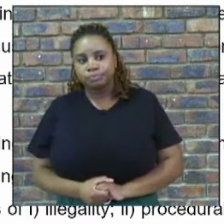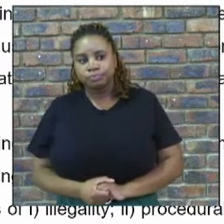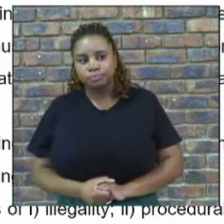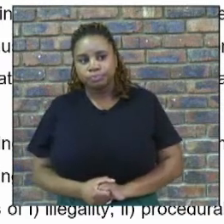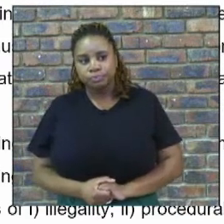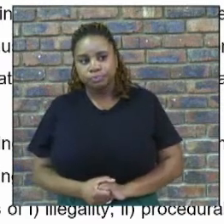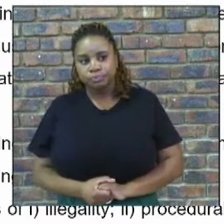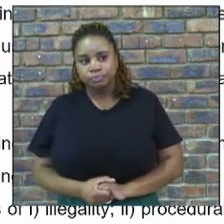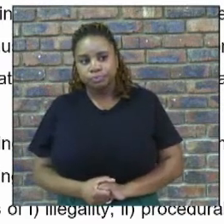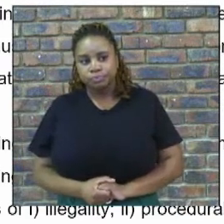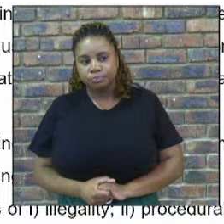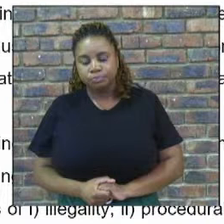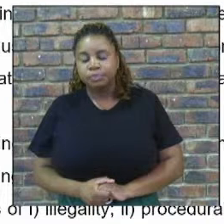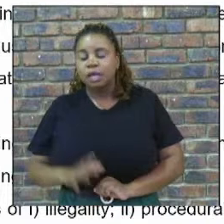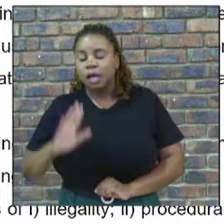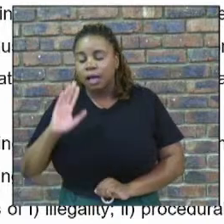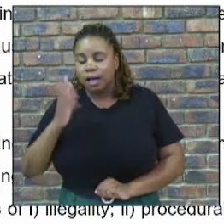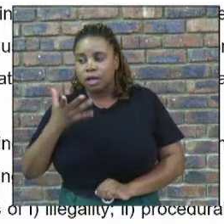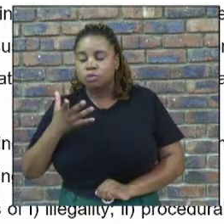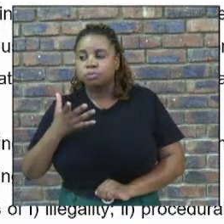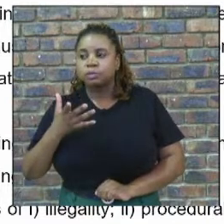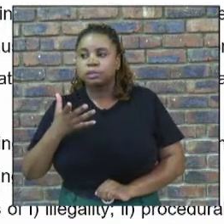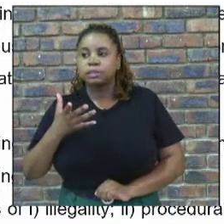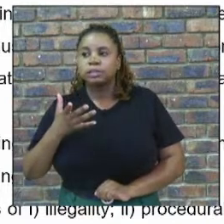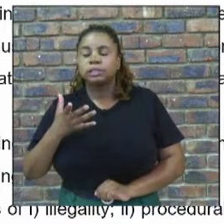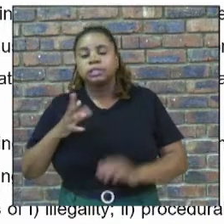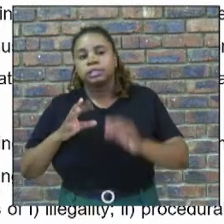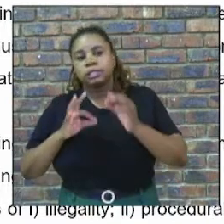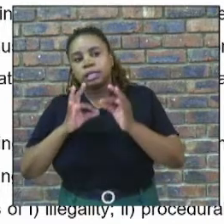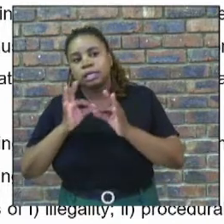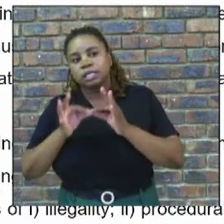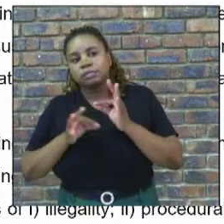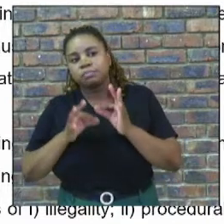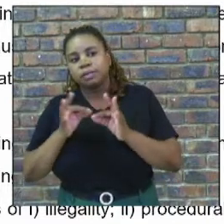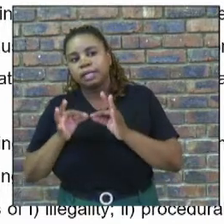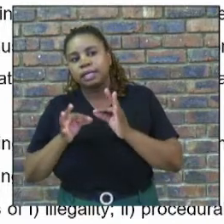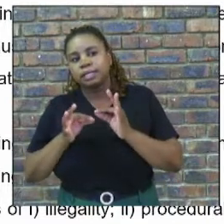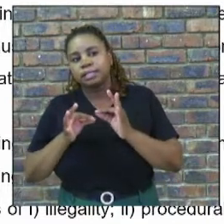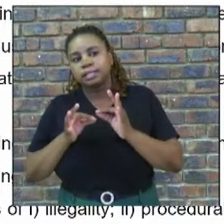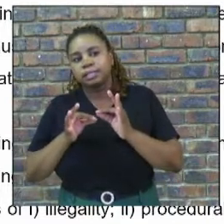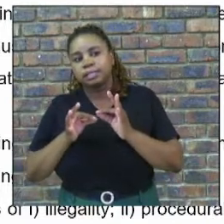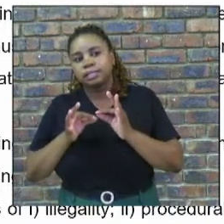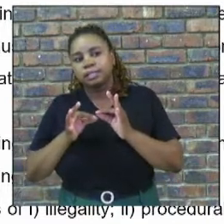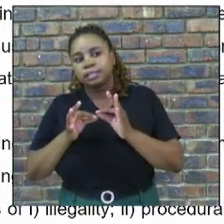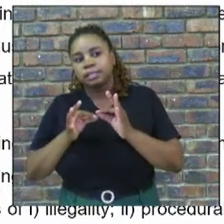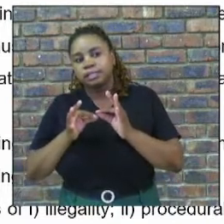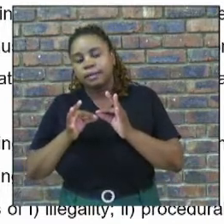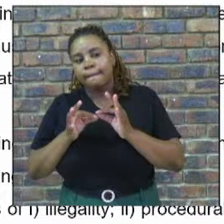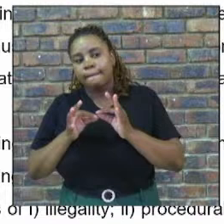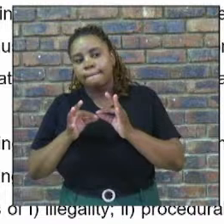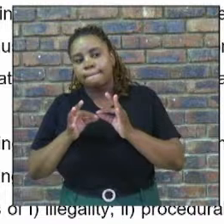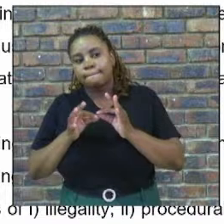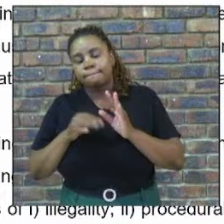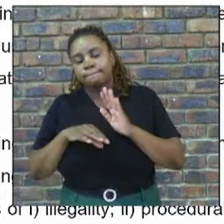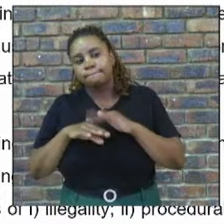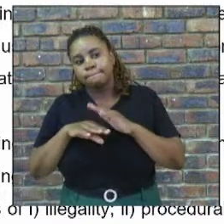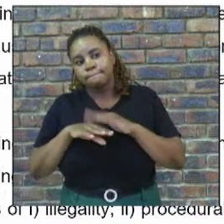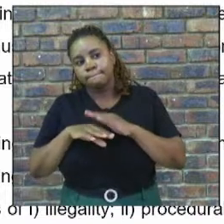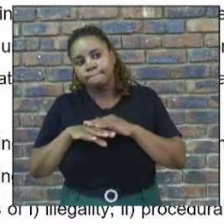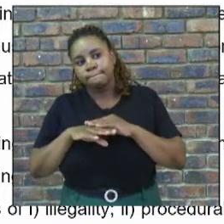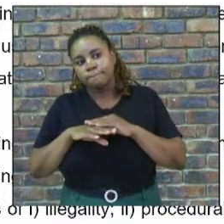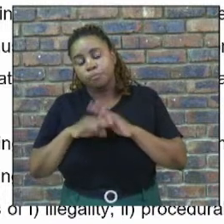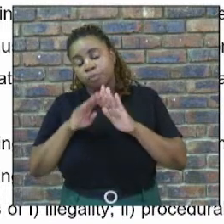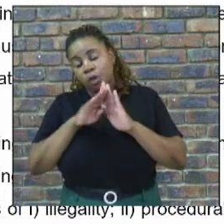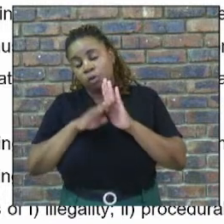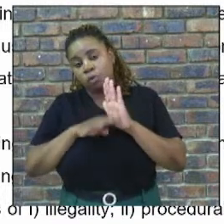I will just highlight the functions, powers, and the funding of this office. The bill provides for the